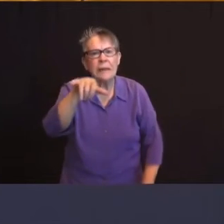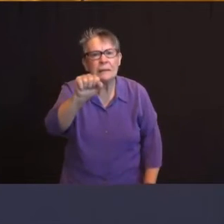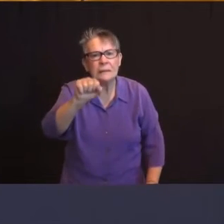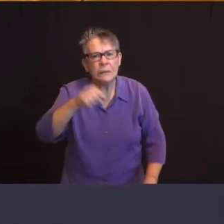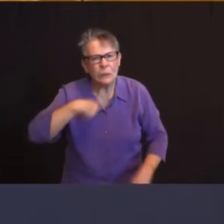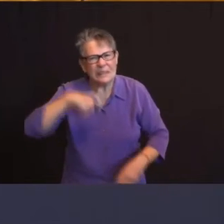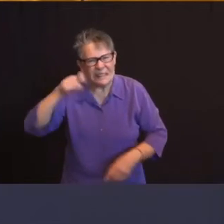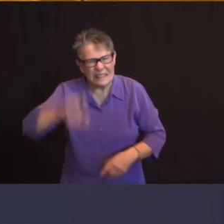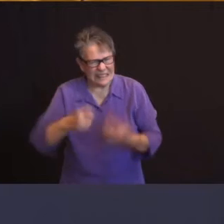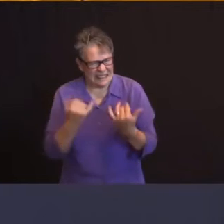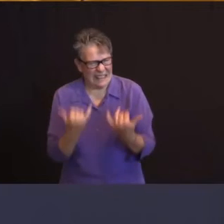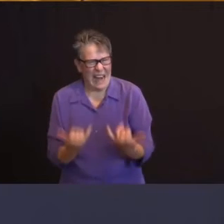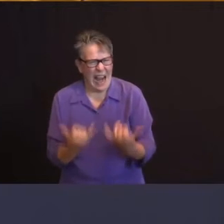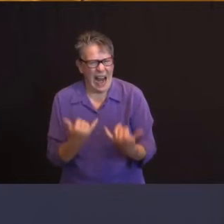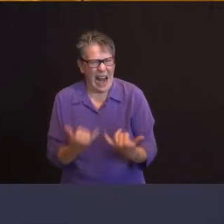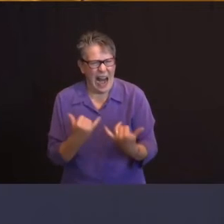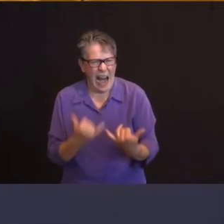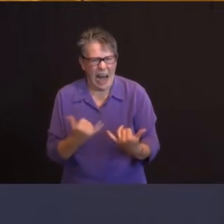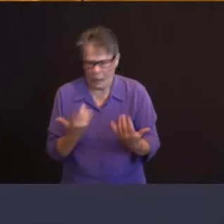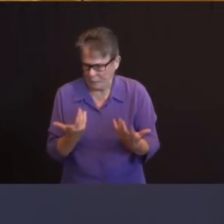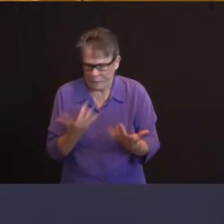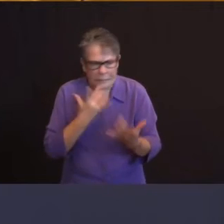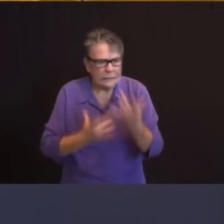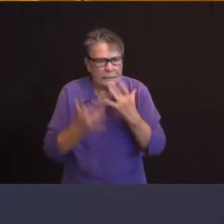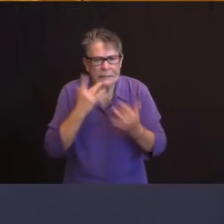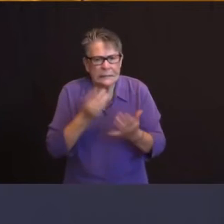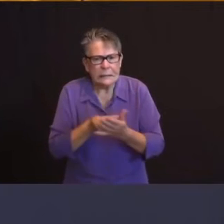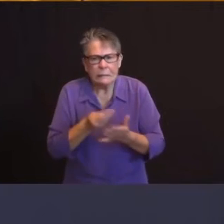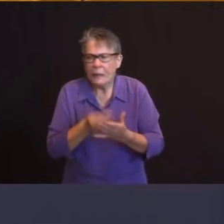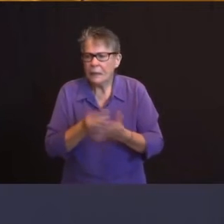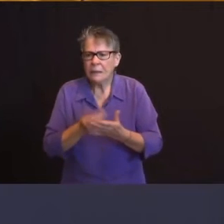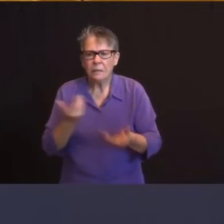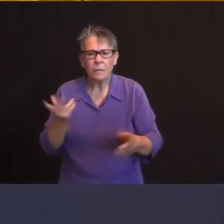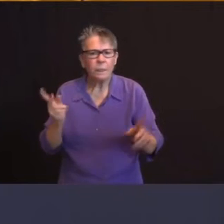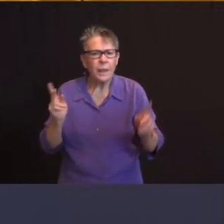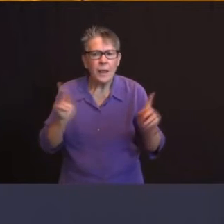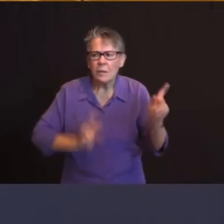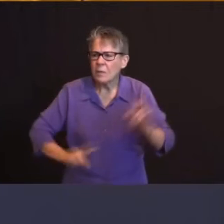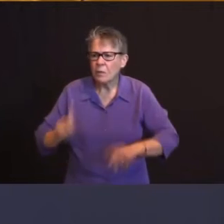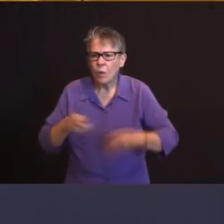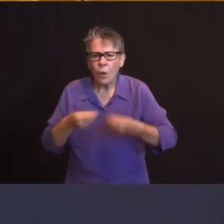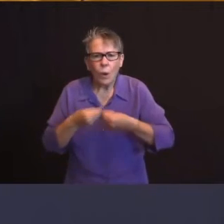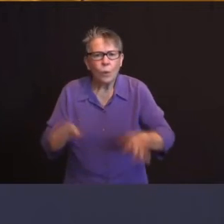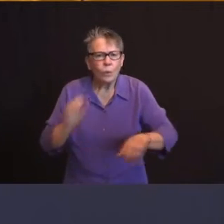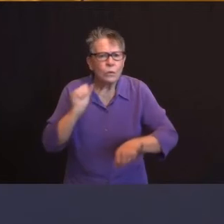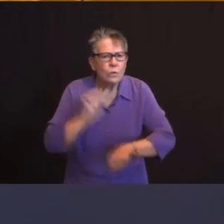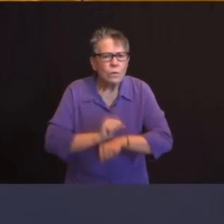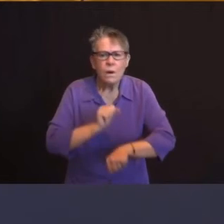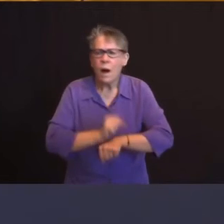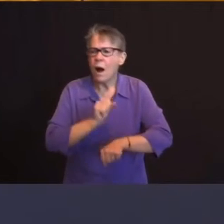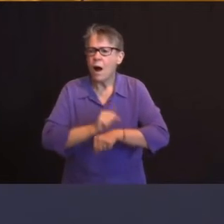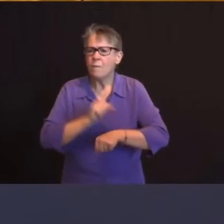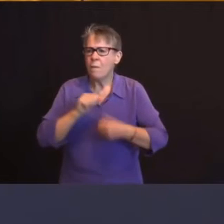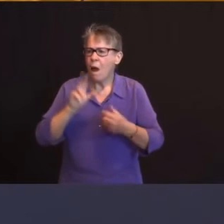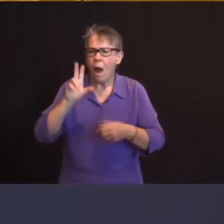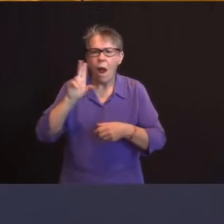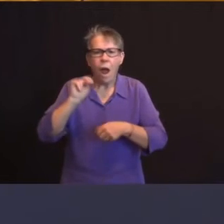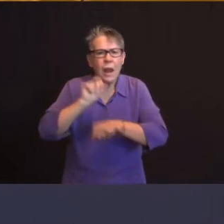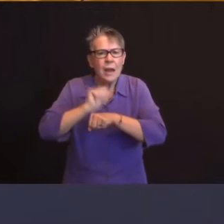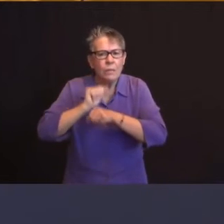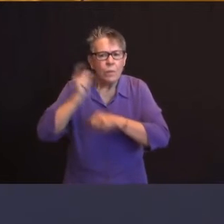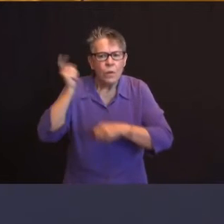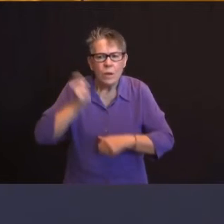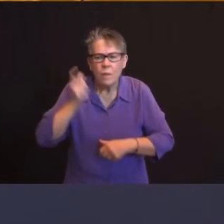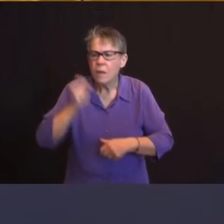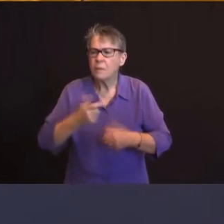Matt, a restaurant, where we've got no lifeline to throw these folks right now. So we better darn